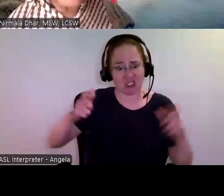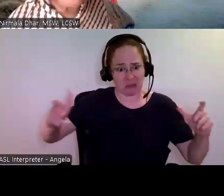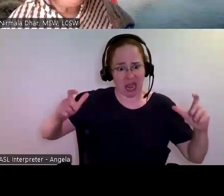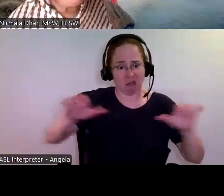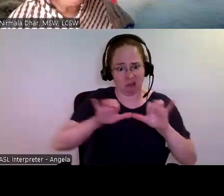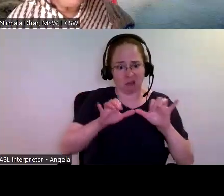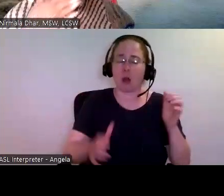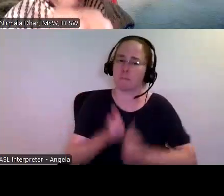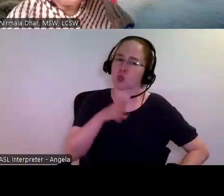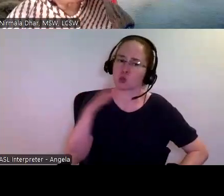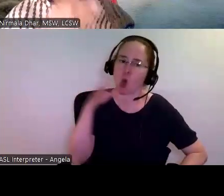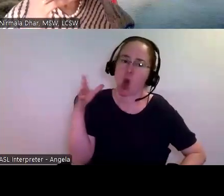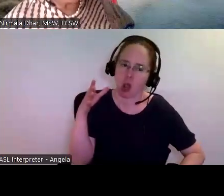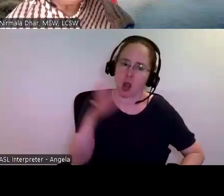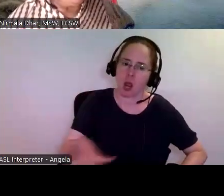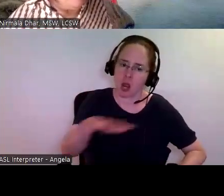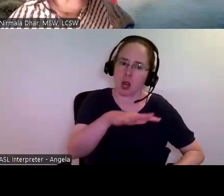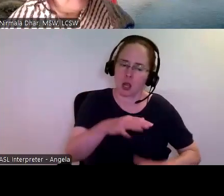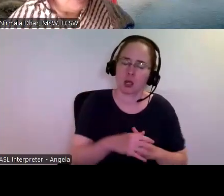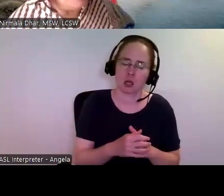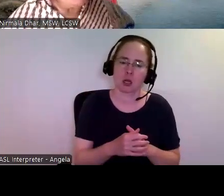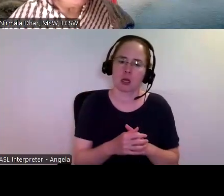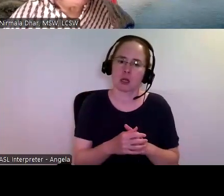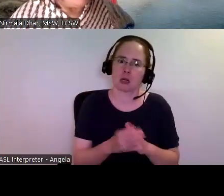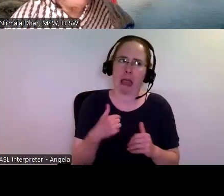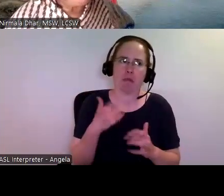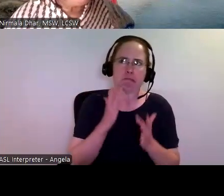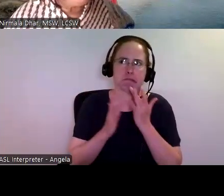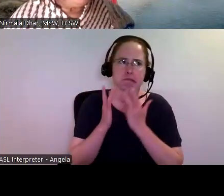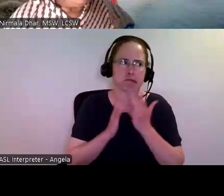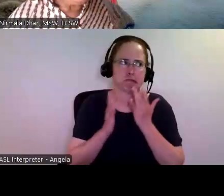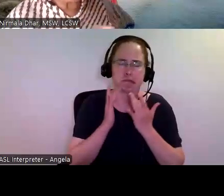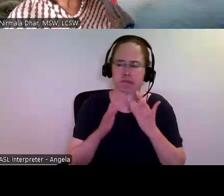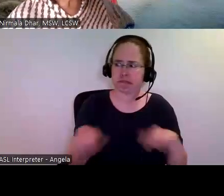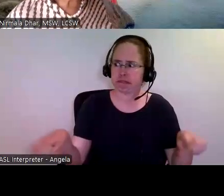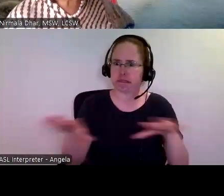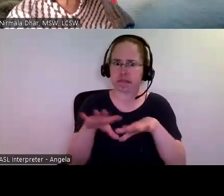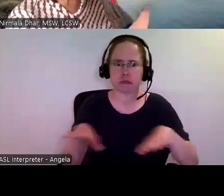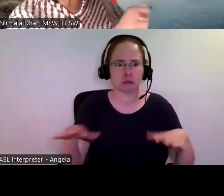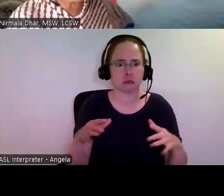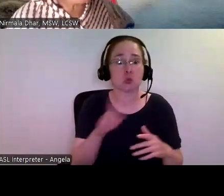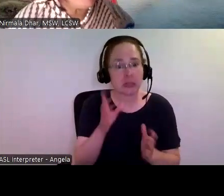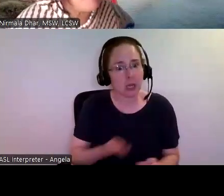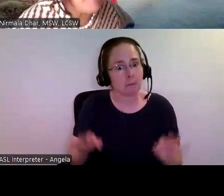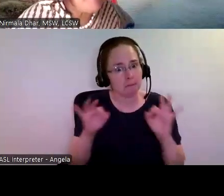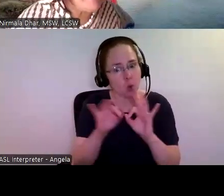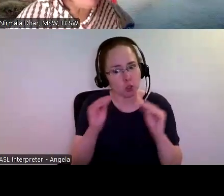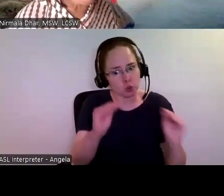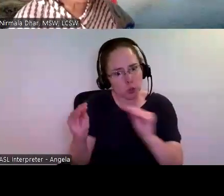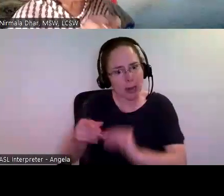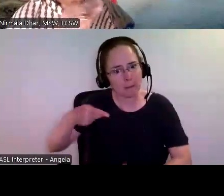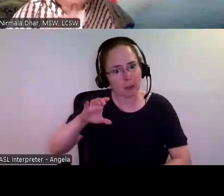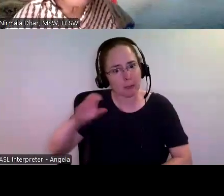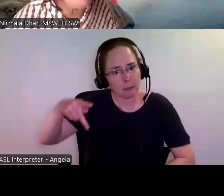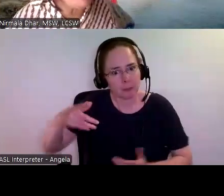is rural, chronic shortage area. And so it becomes key for us to train primary care,